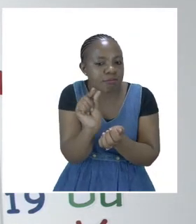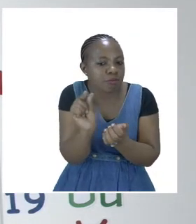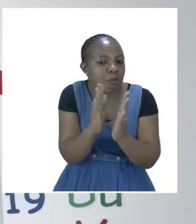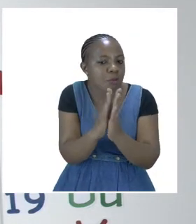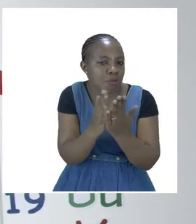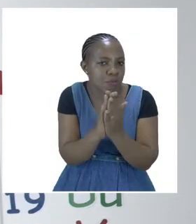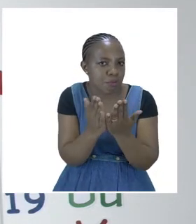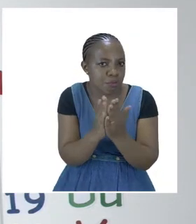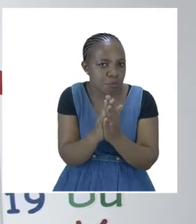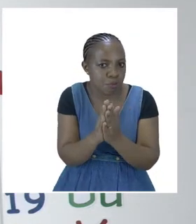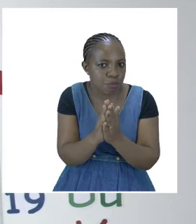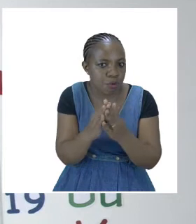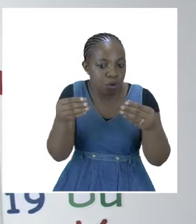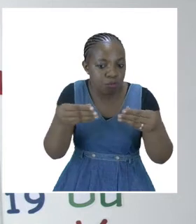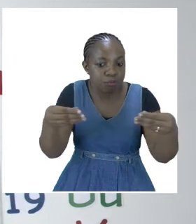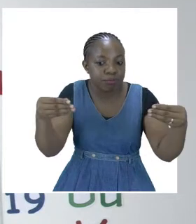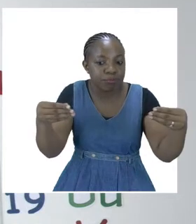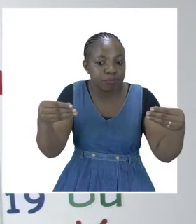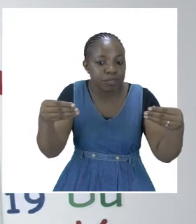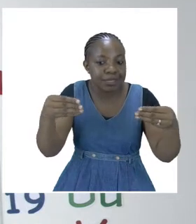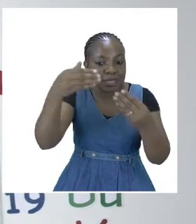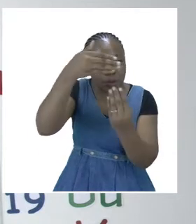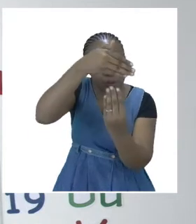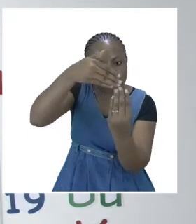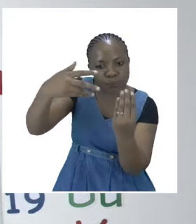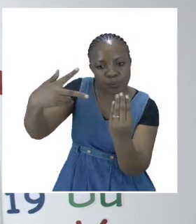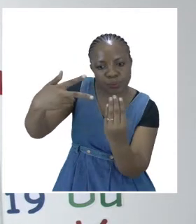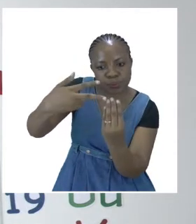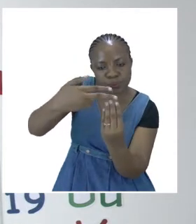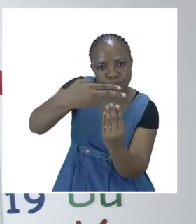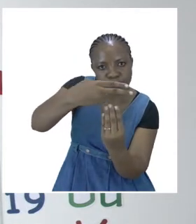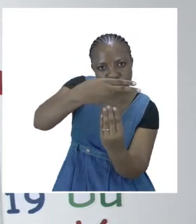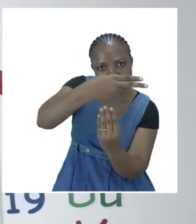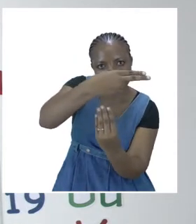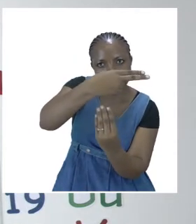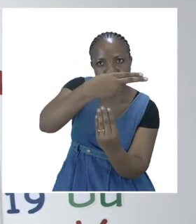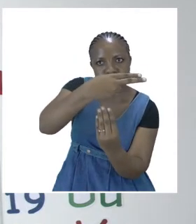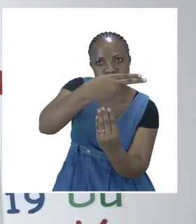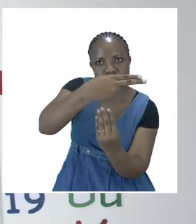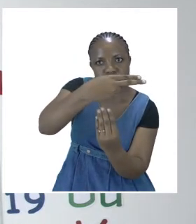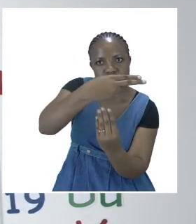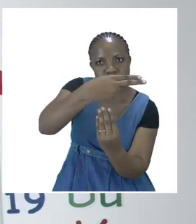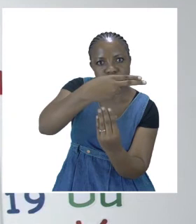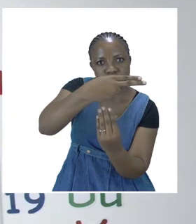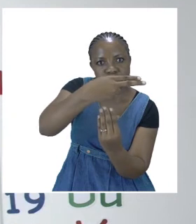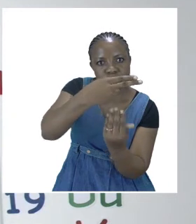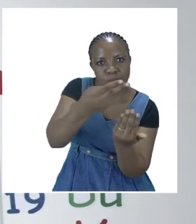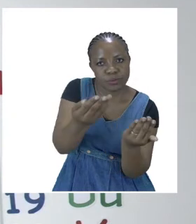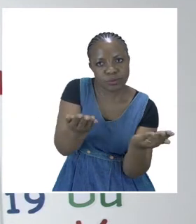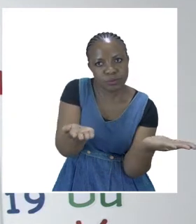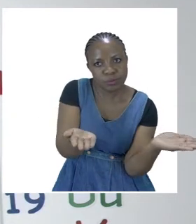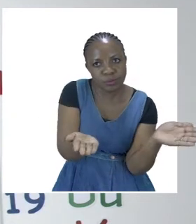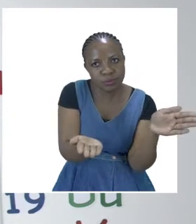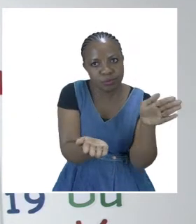booklet. Please cut the top of the lesson booklet with a pair of scissors and fold